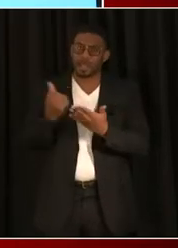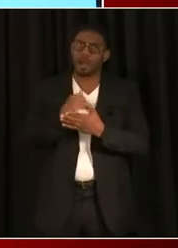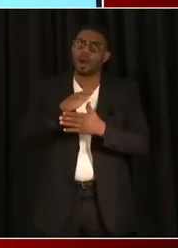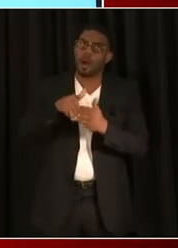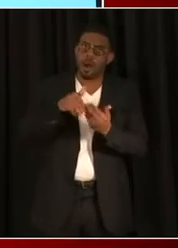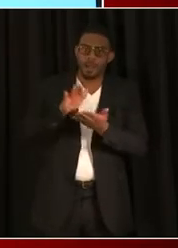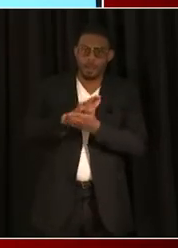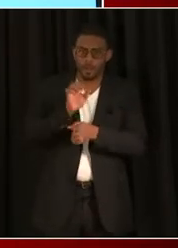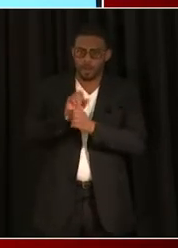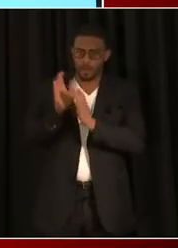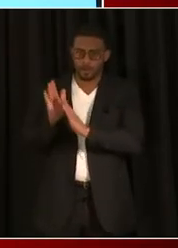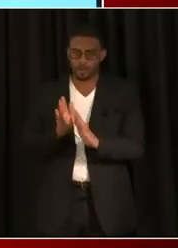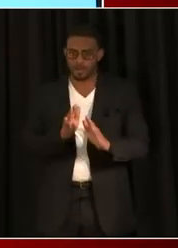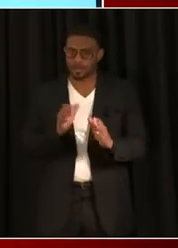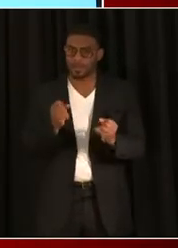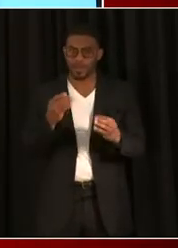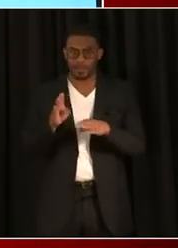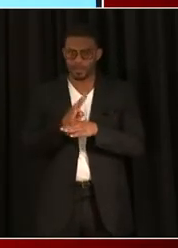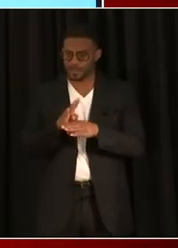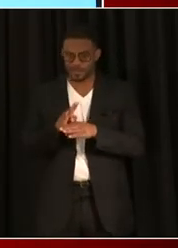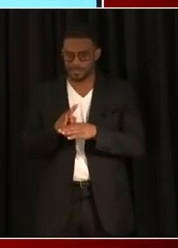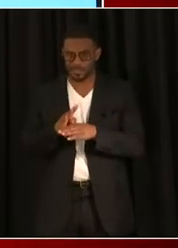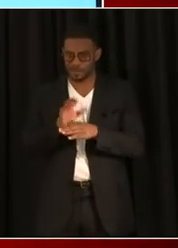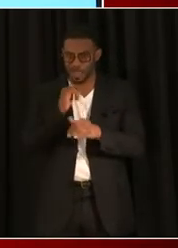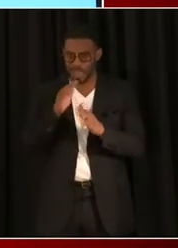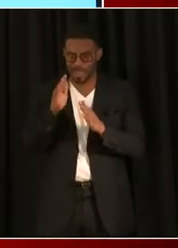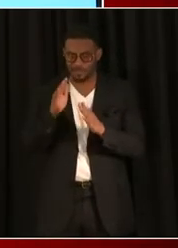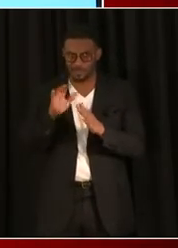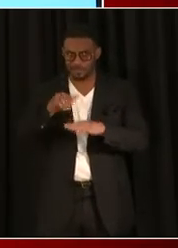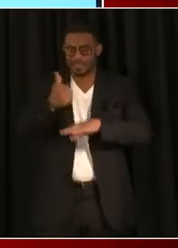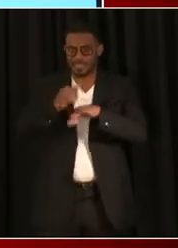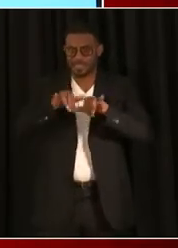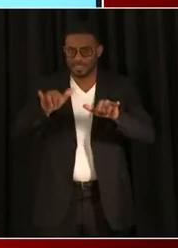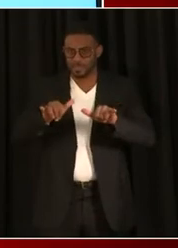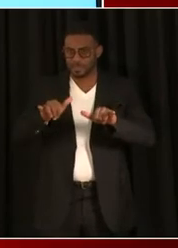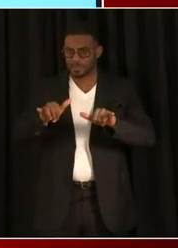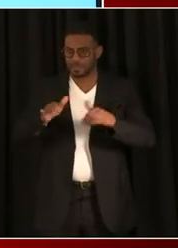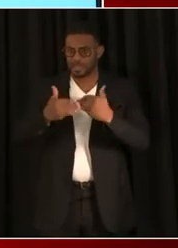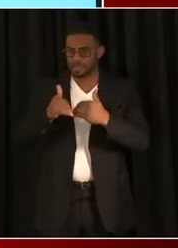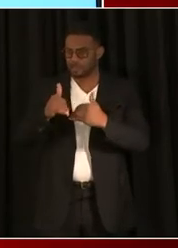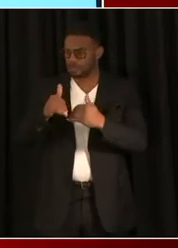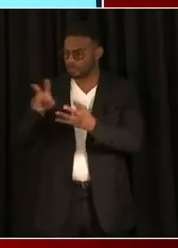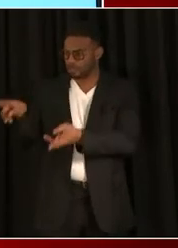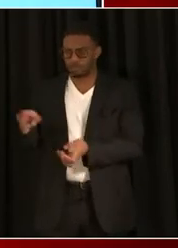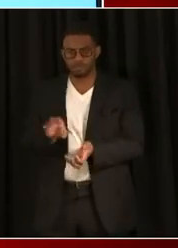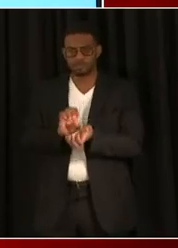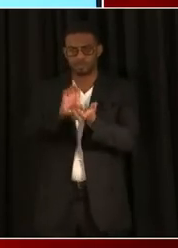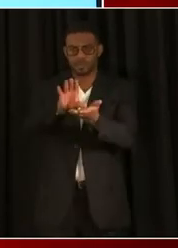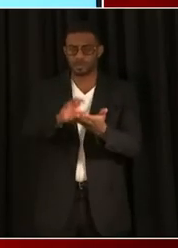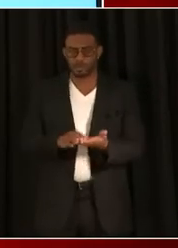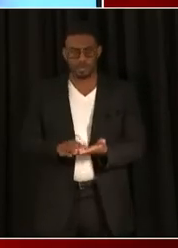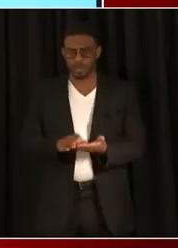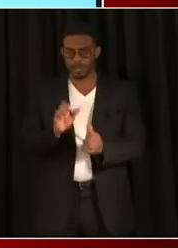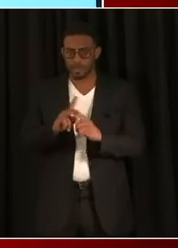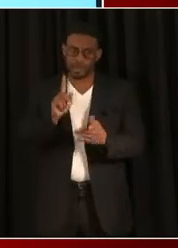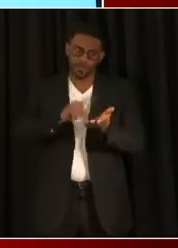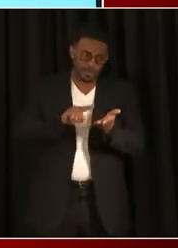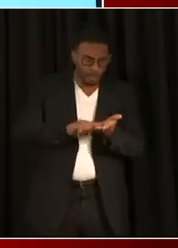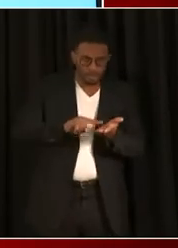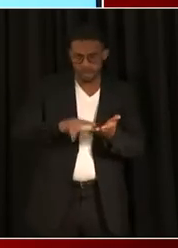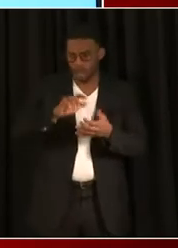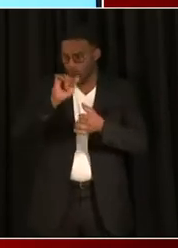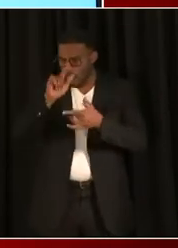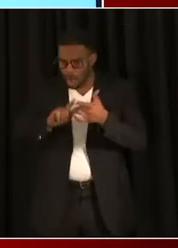is getting all your paperwork in order that the lovely Sabangale was talking about at the beginning of this. And once you have, the